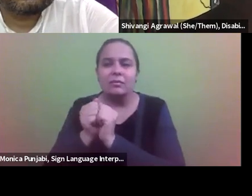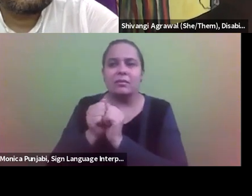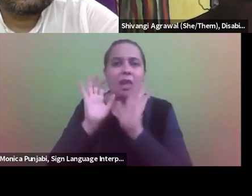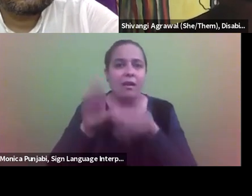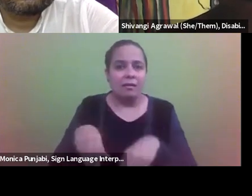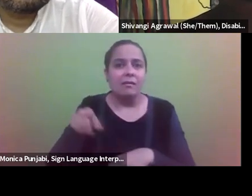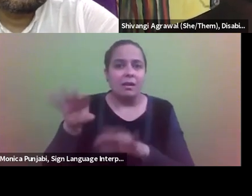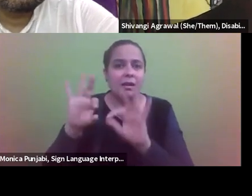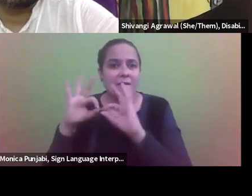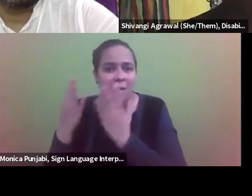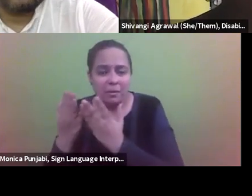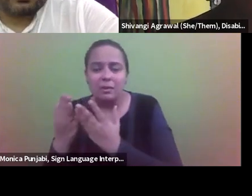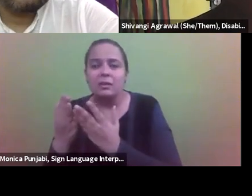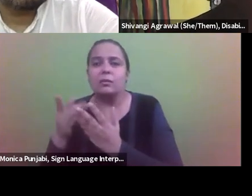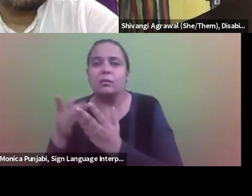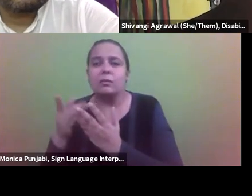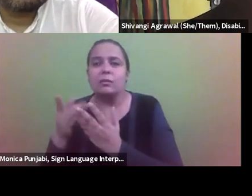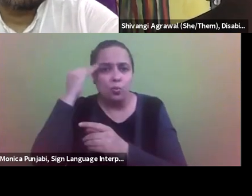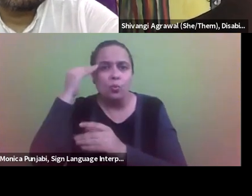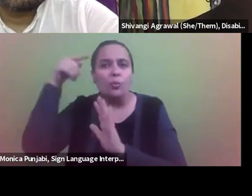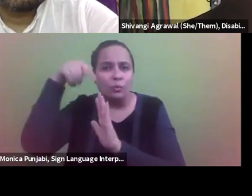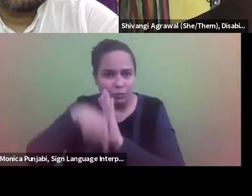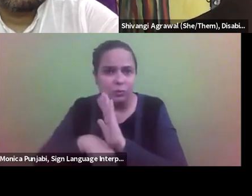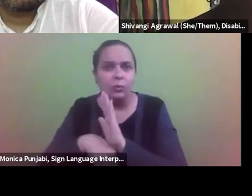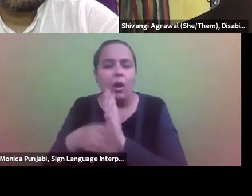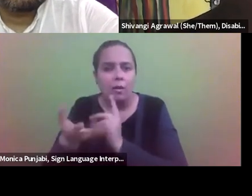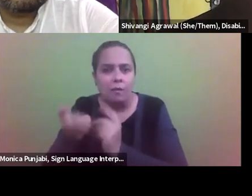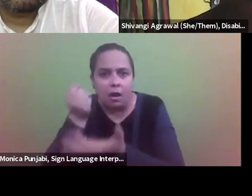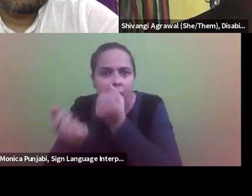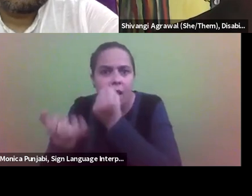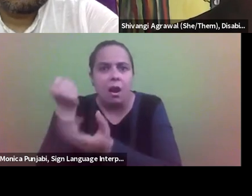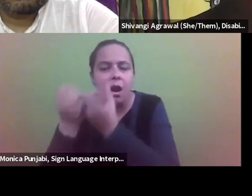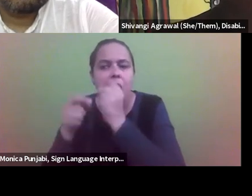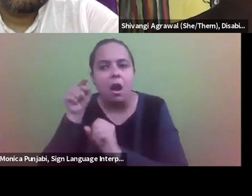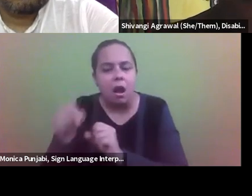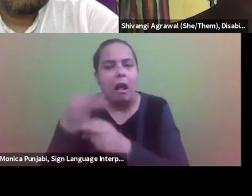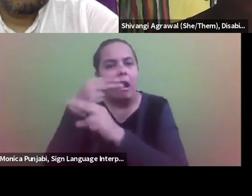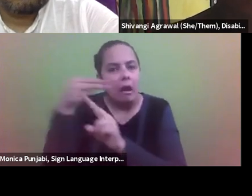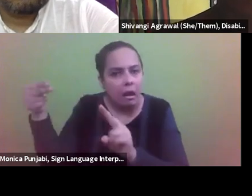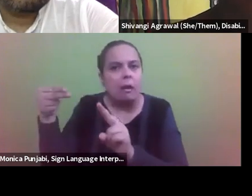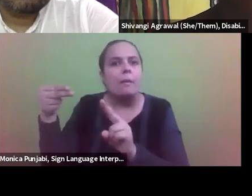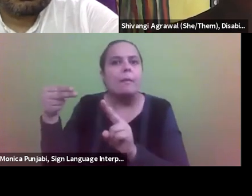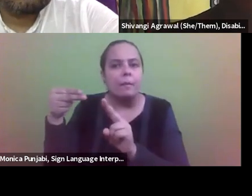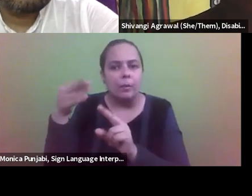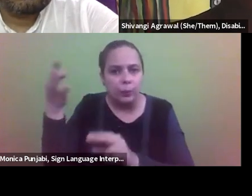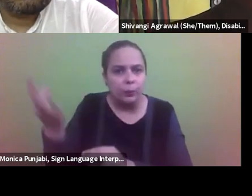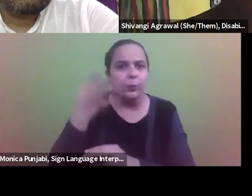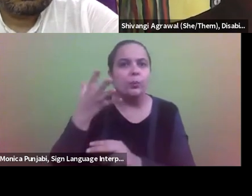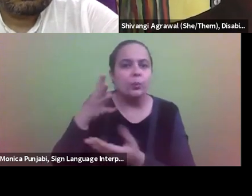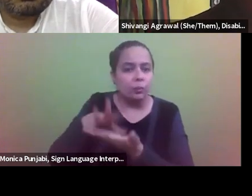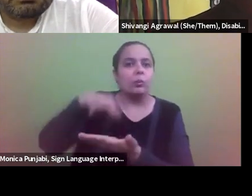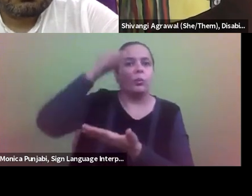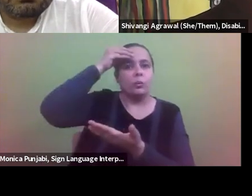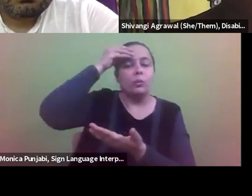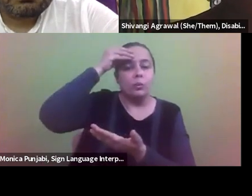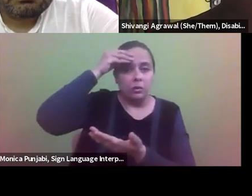ones who have been prominent, and often those are the those are the people, sometimes, often, especially in queer, when it comes to